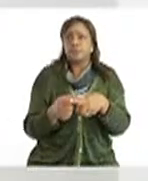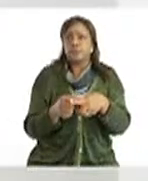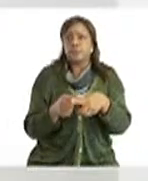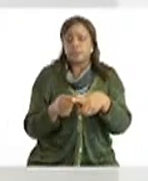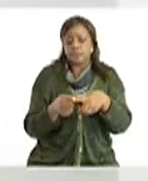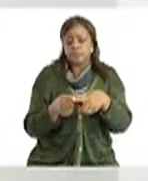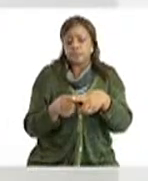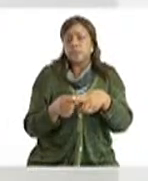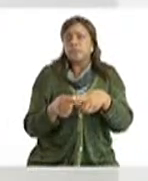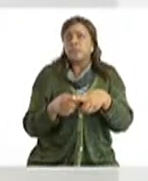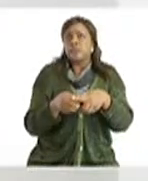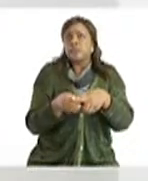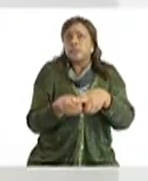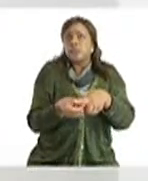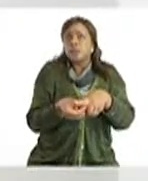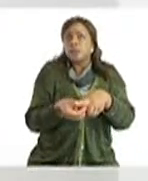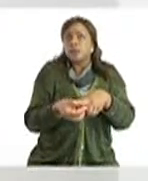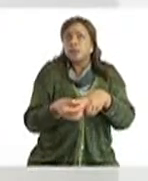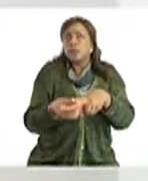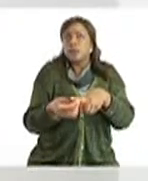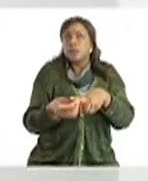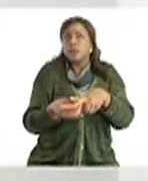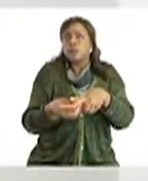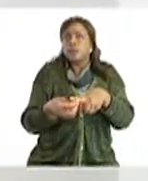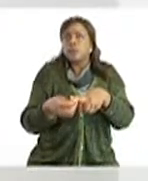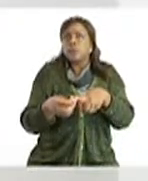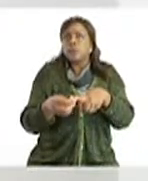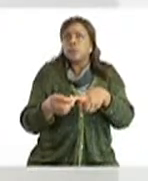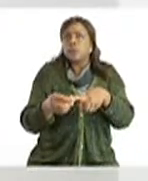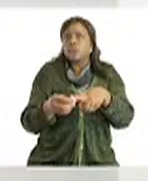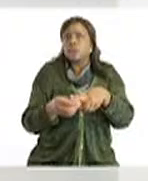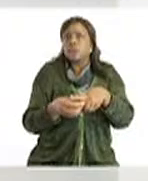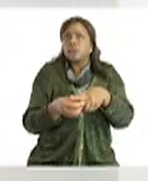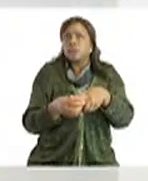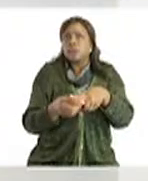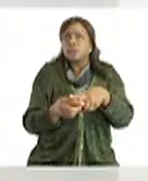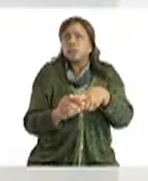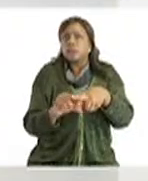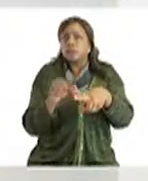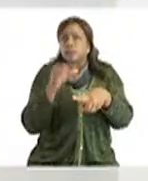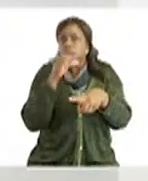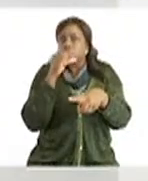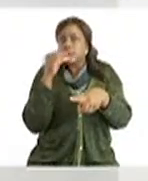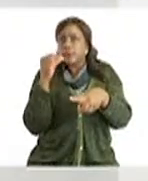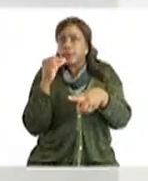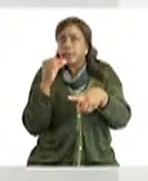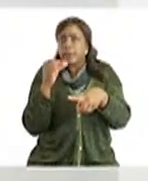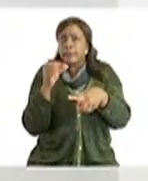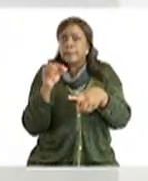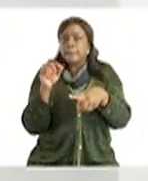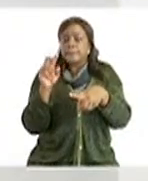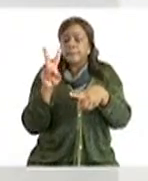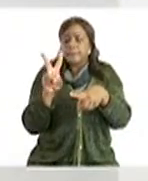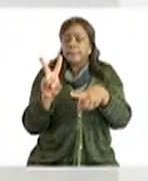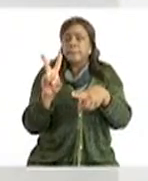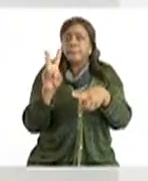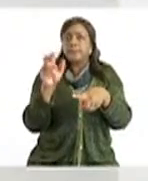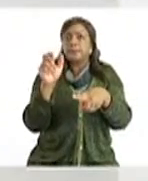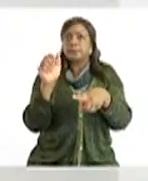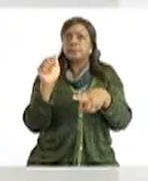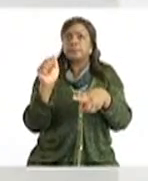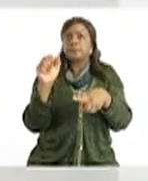coming from the testis going outwards, and this organ is referred to as the